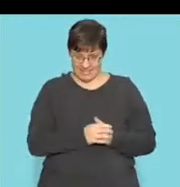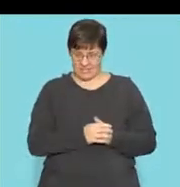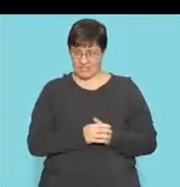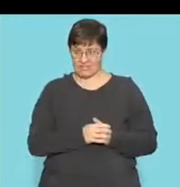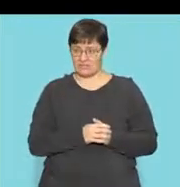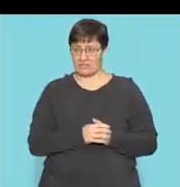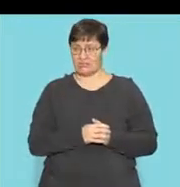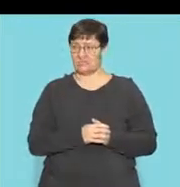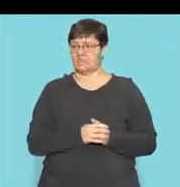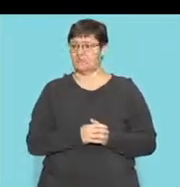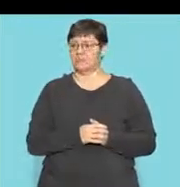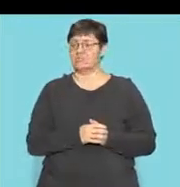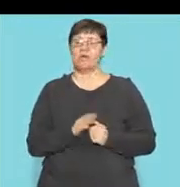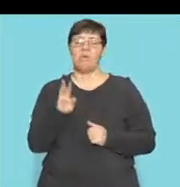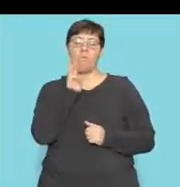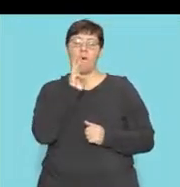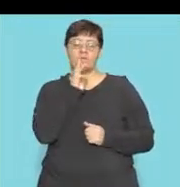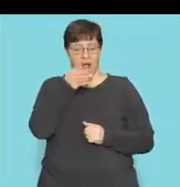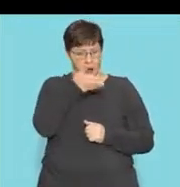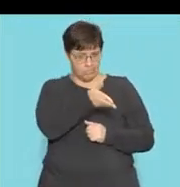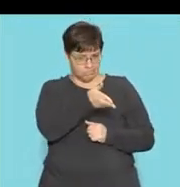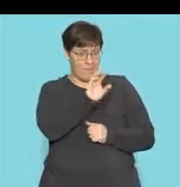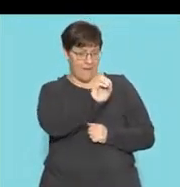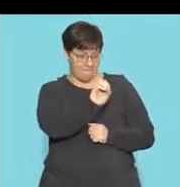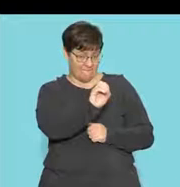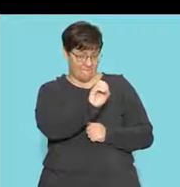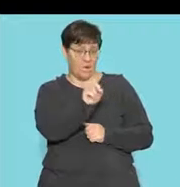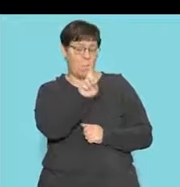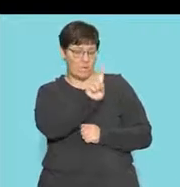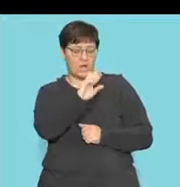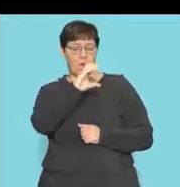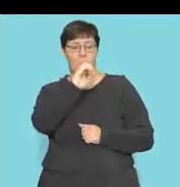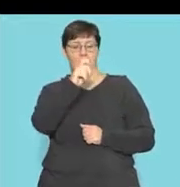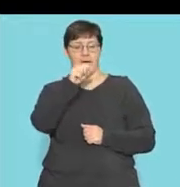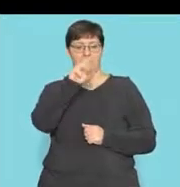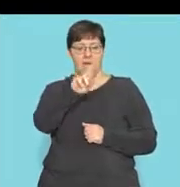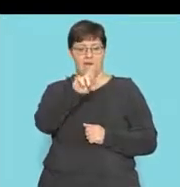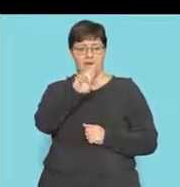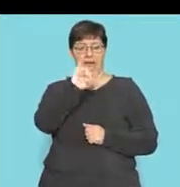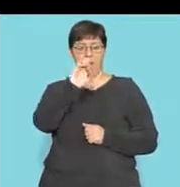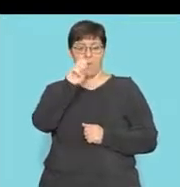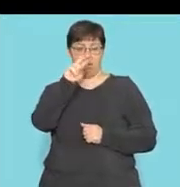And we've got something in the solution that is copper ions.